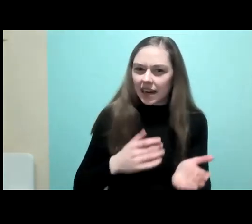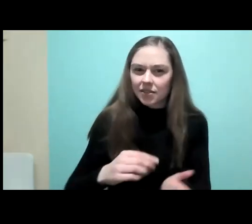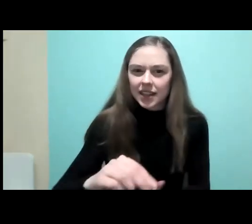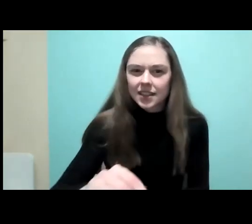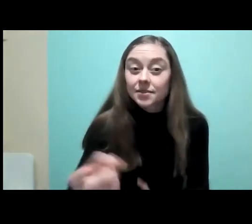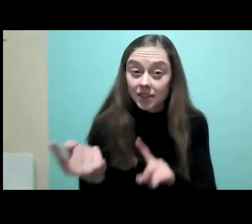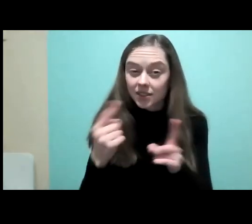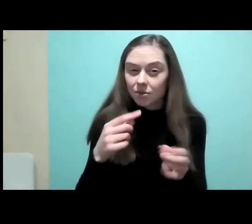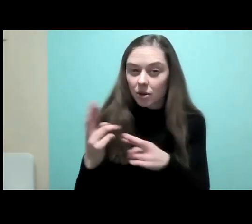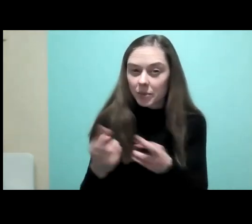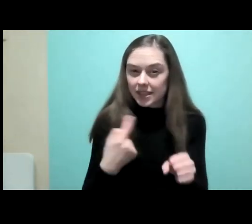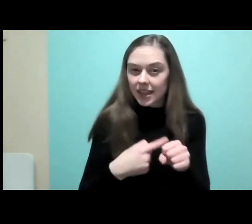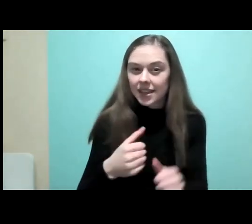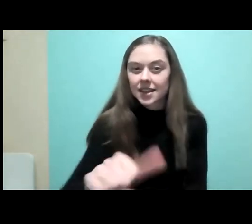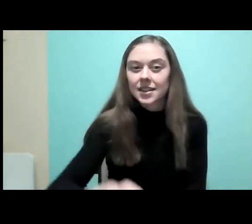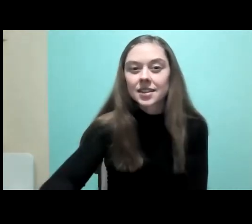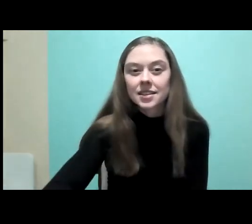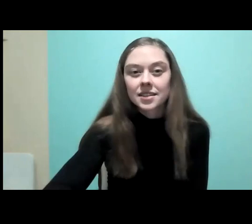Just clarifying.